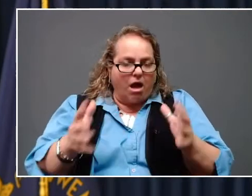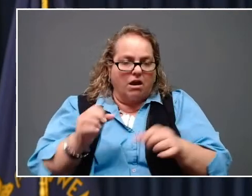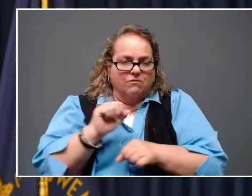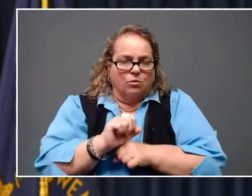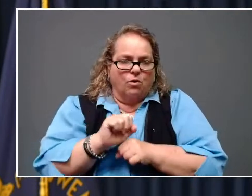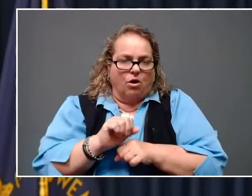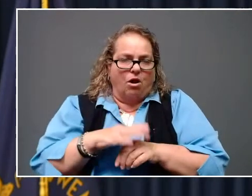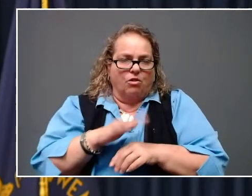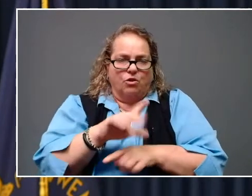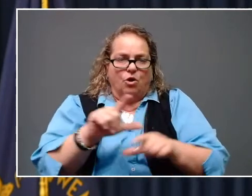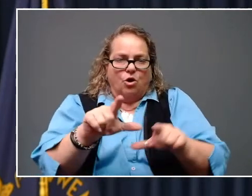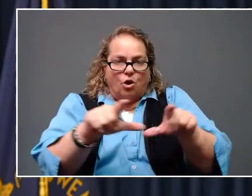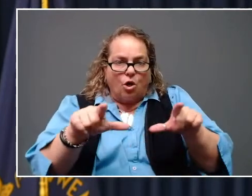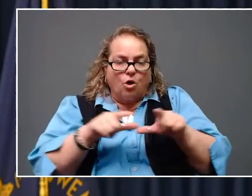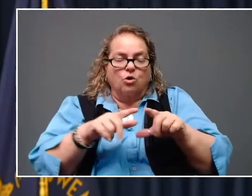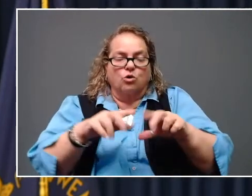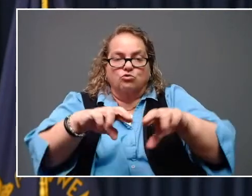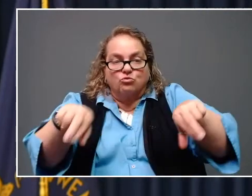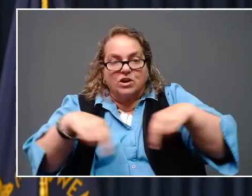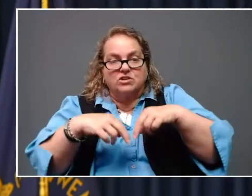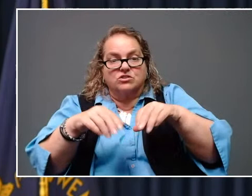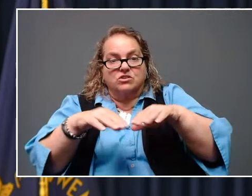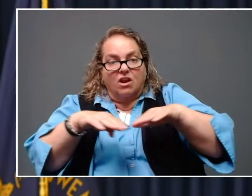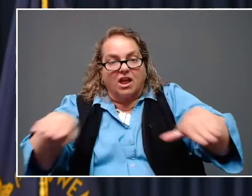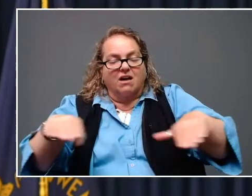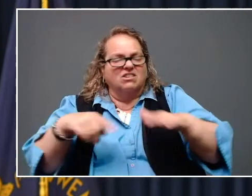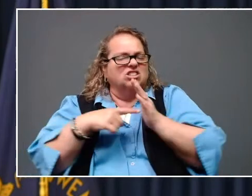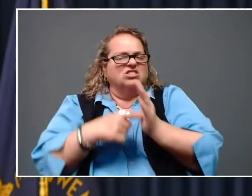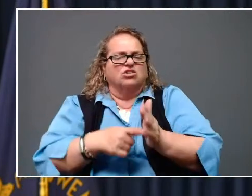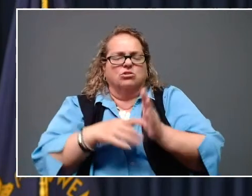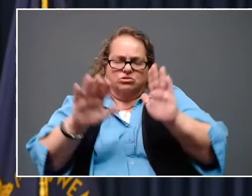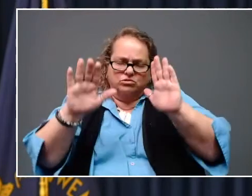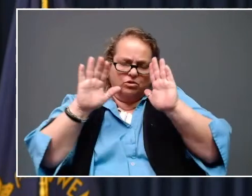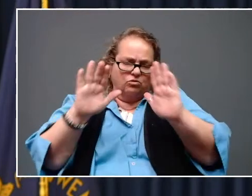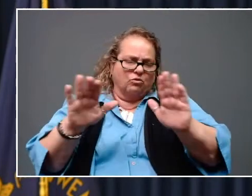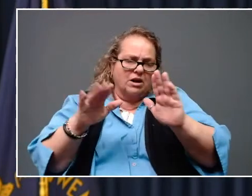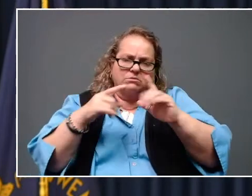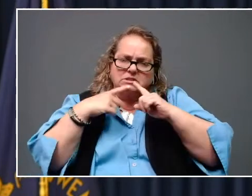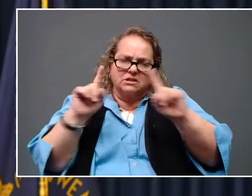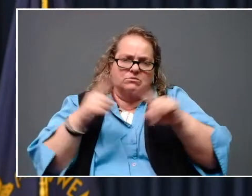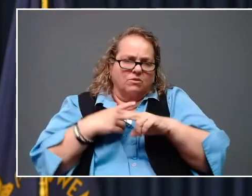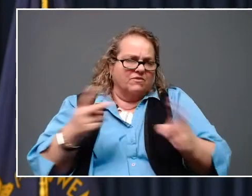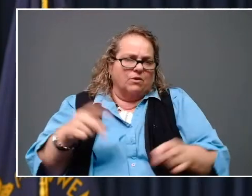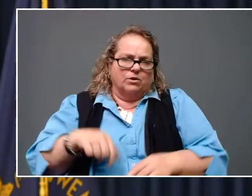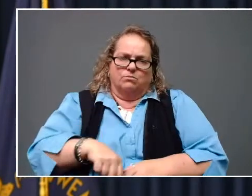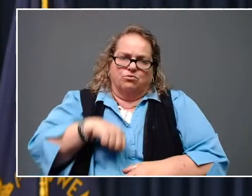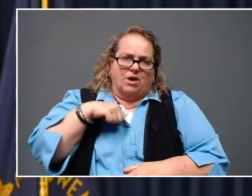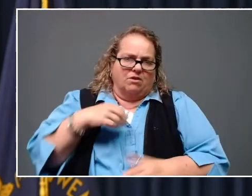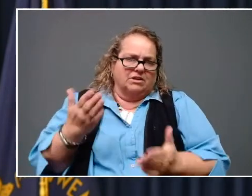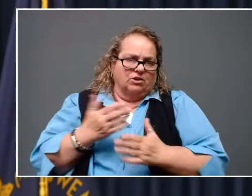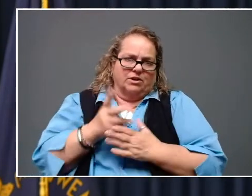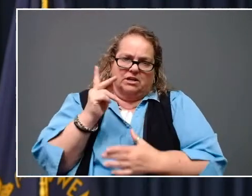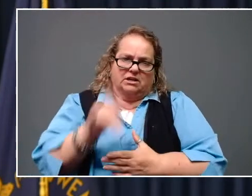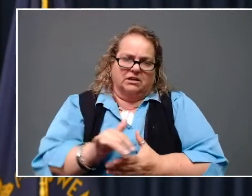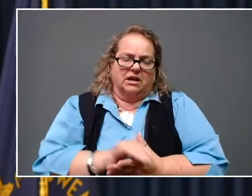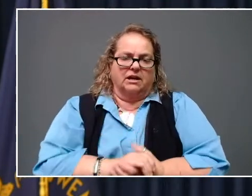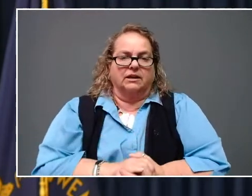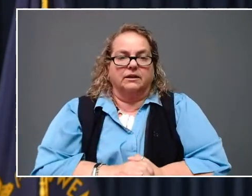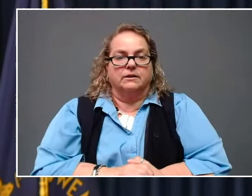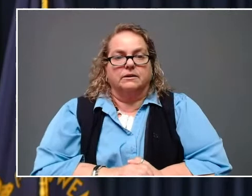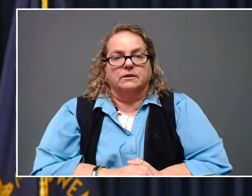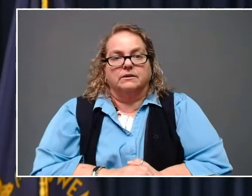and regional level. This shows incredible success. We are very proud here in Kentucky. All right,